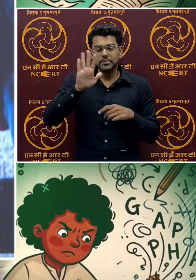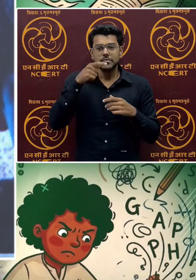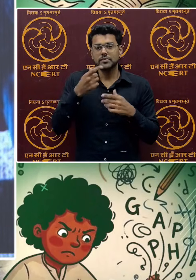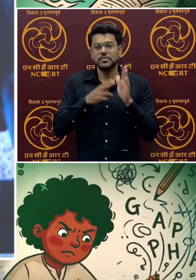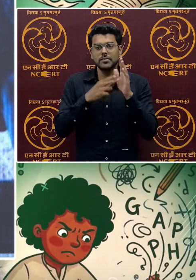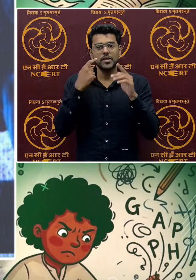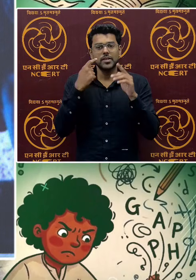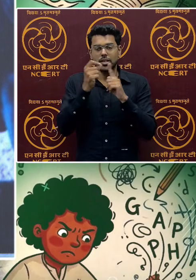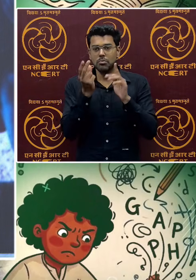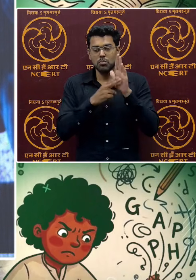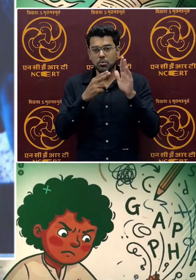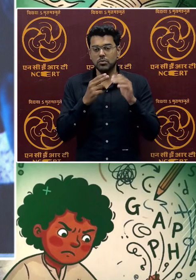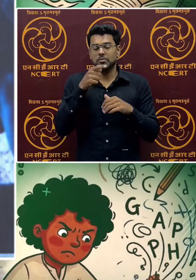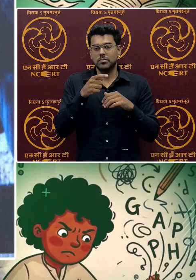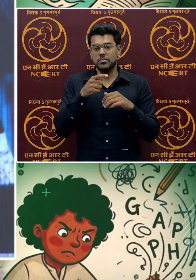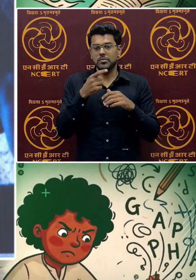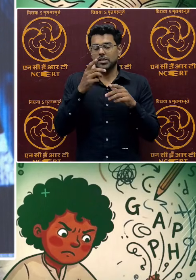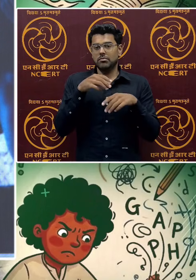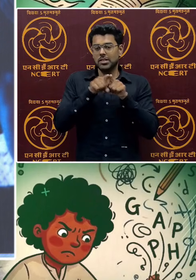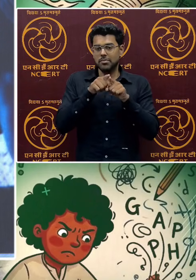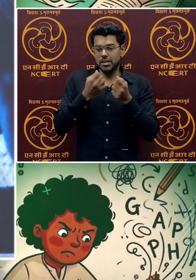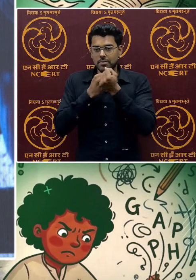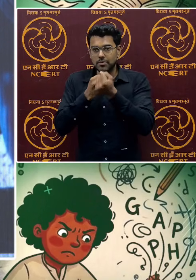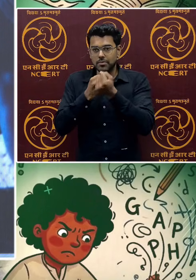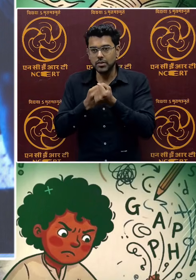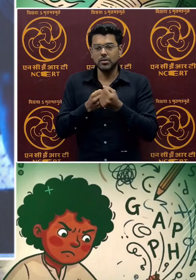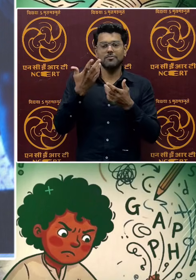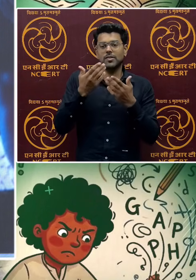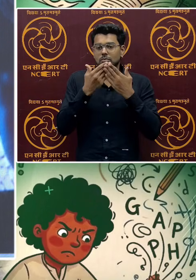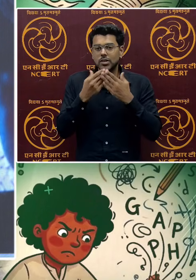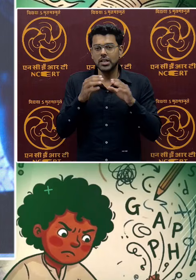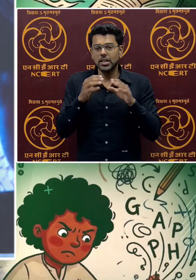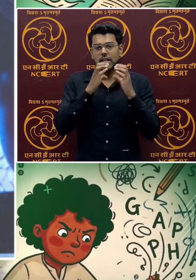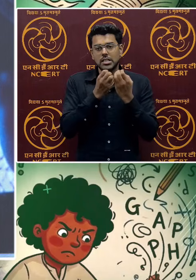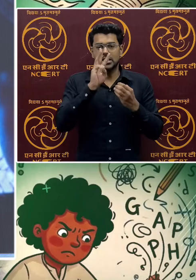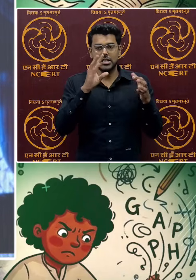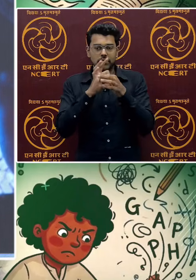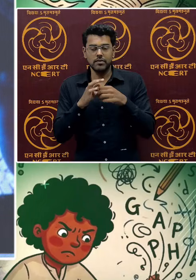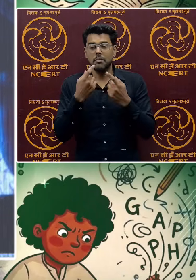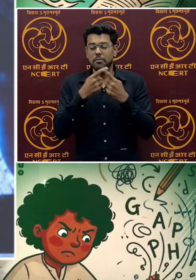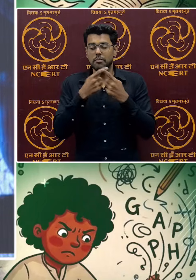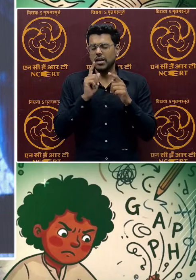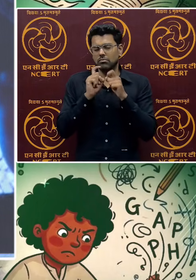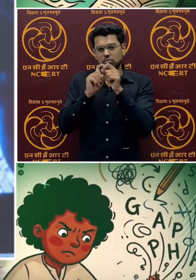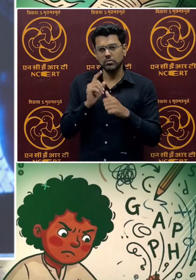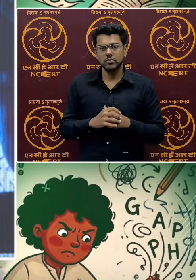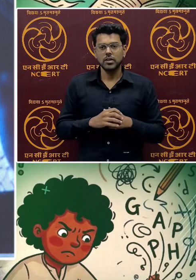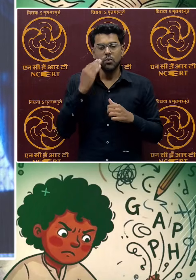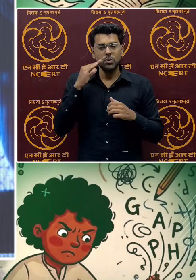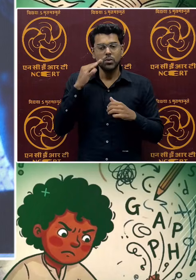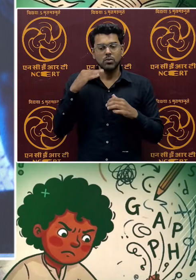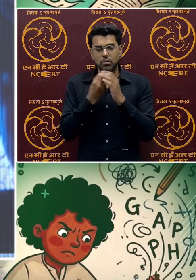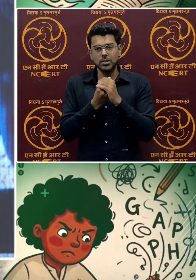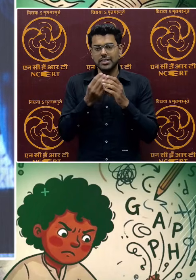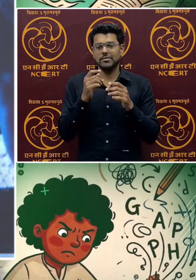India's Nipun Bharat mission, it actually emphasizes on providing foundational literacy by grade 3. Now I want to ask you, when we want to